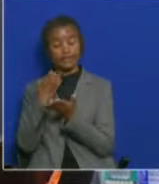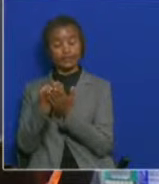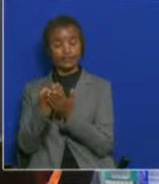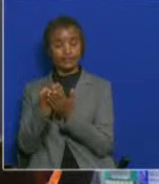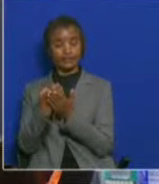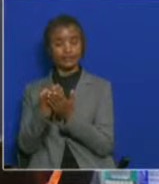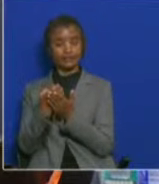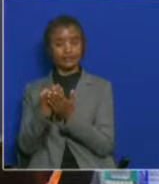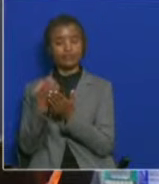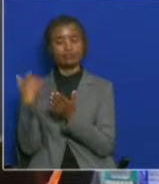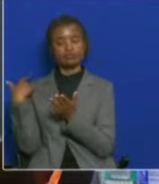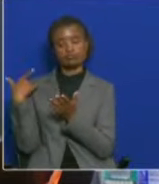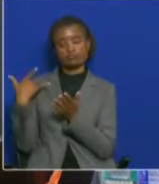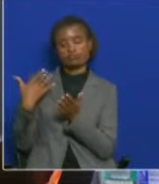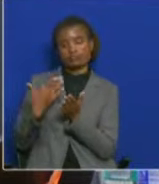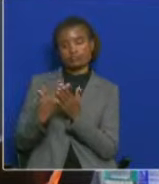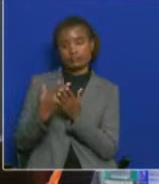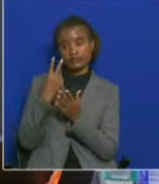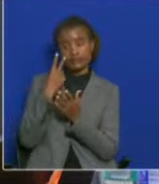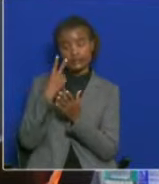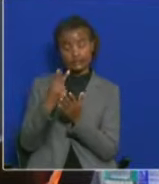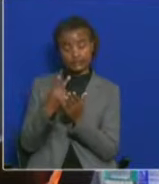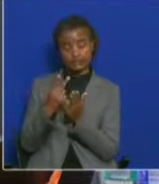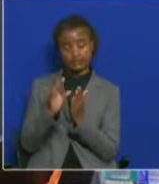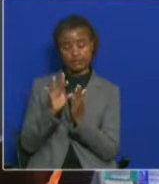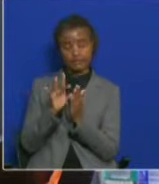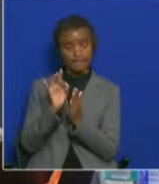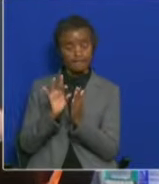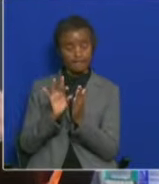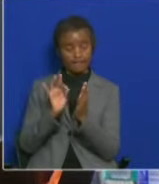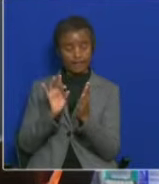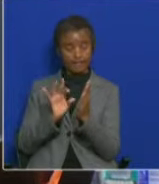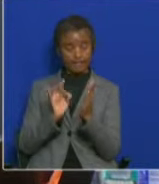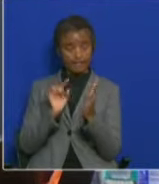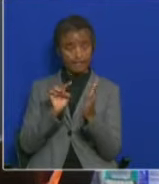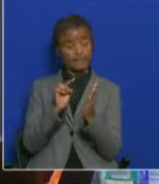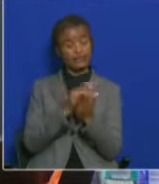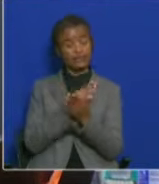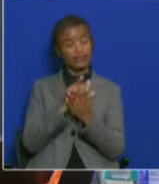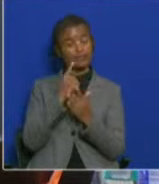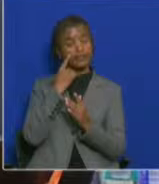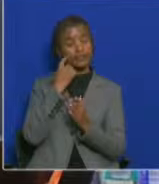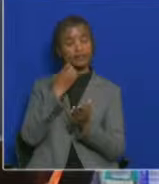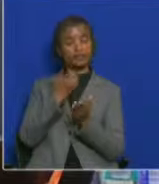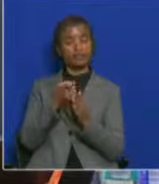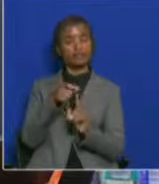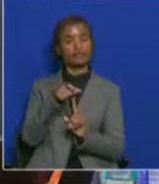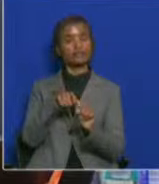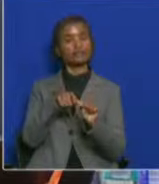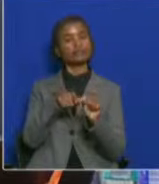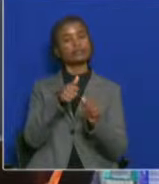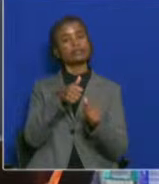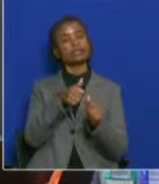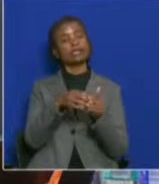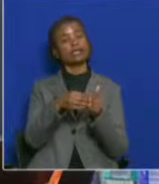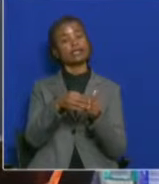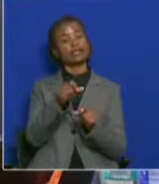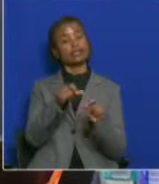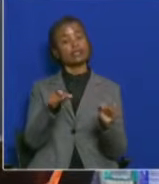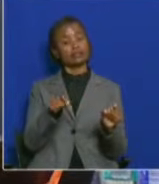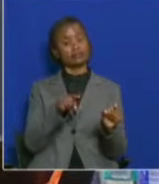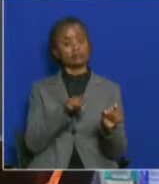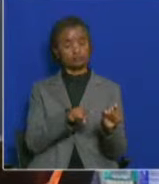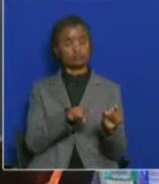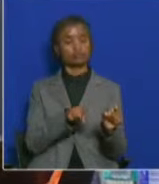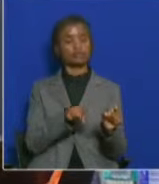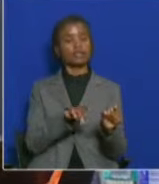the evidence leaders will seek to lead in camera. And the reason for this is, there are at least three